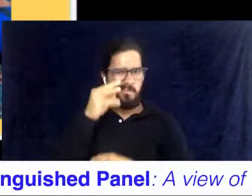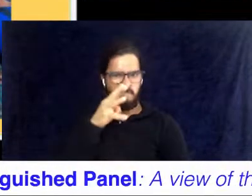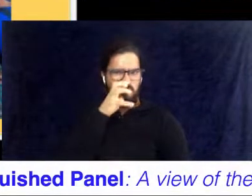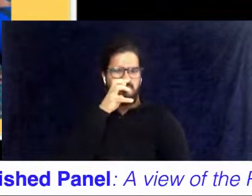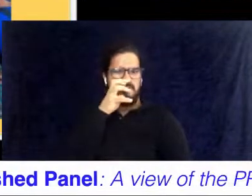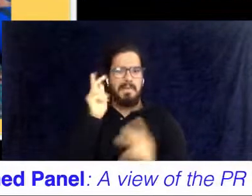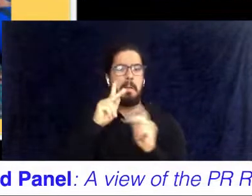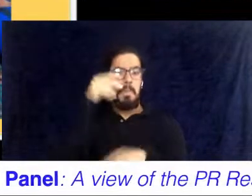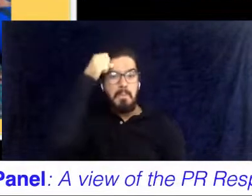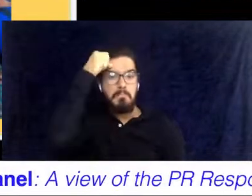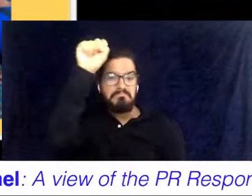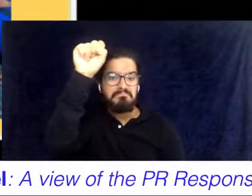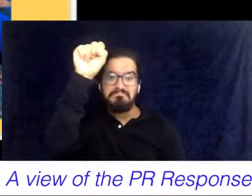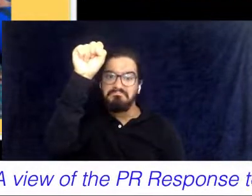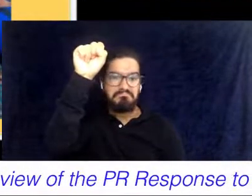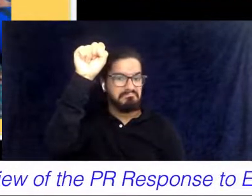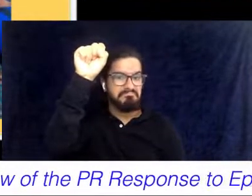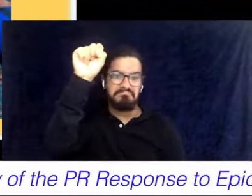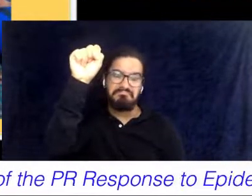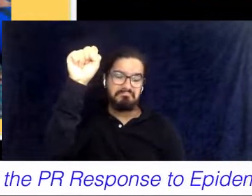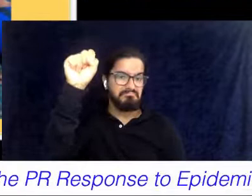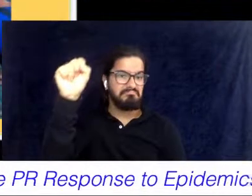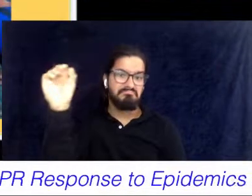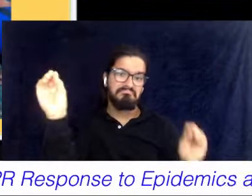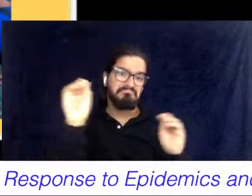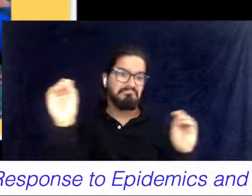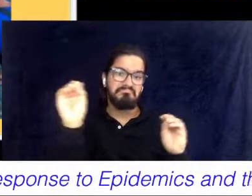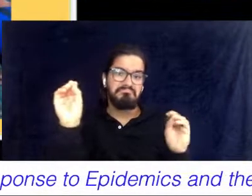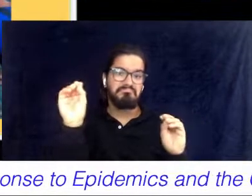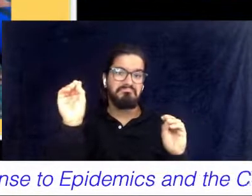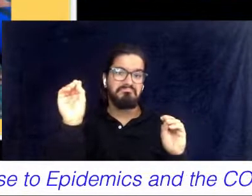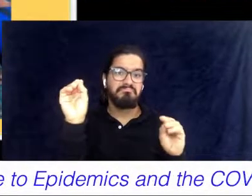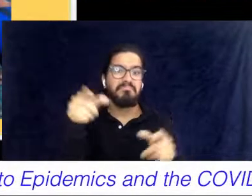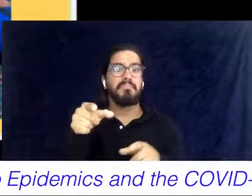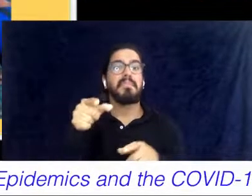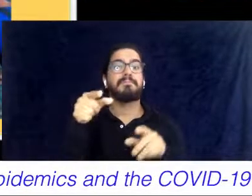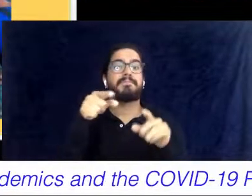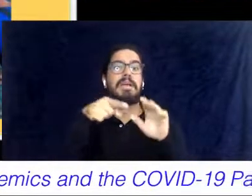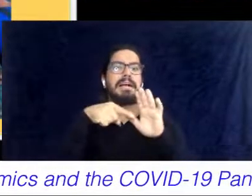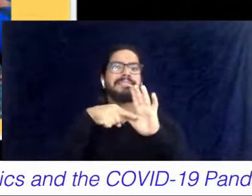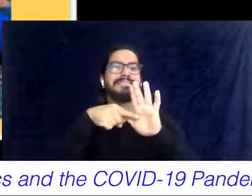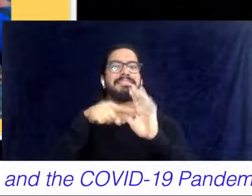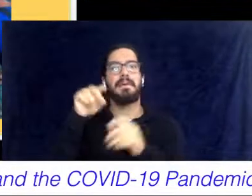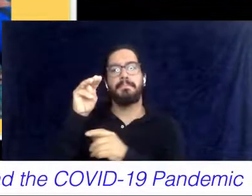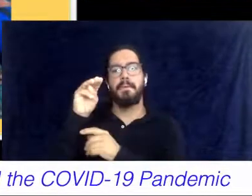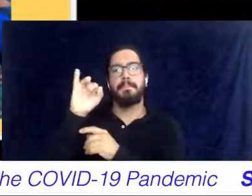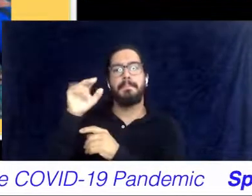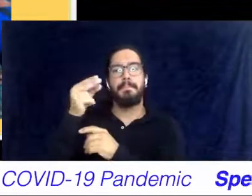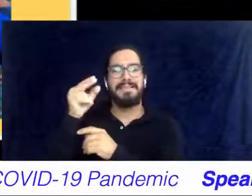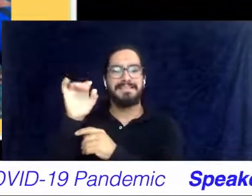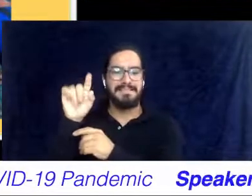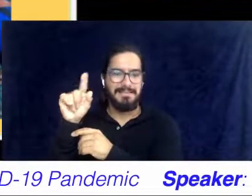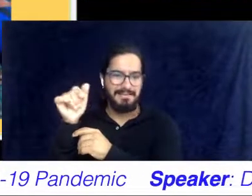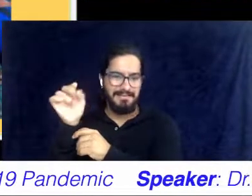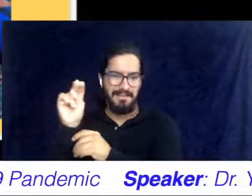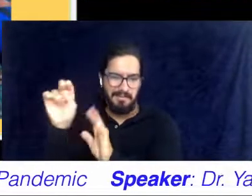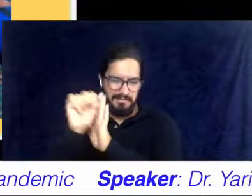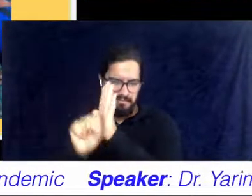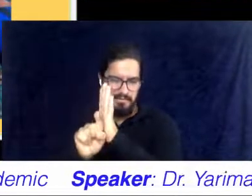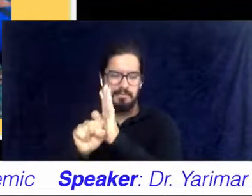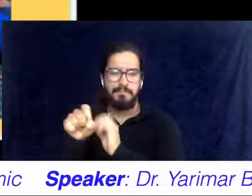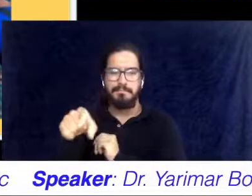see what people have seen, like in the Michigan Capitol, of armed protesters demanding their freedom and their rights